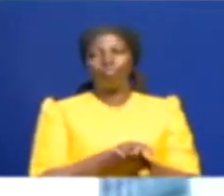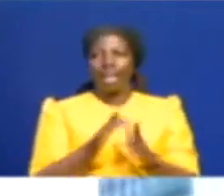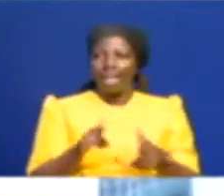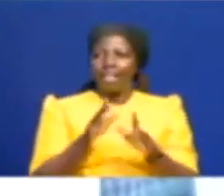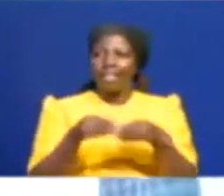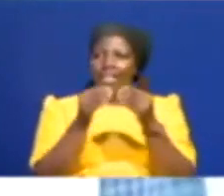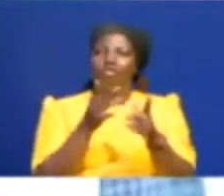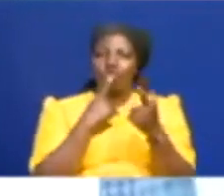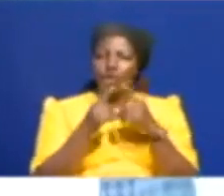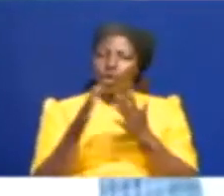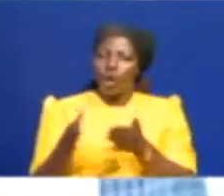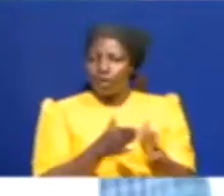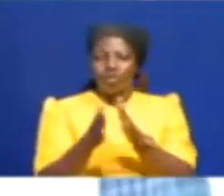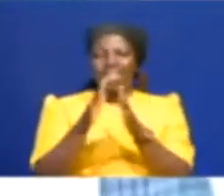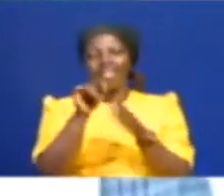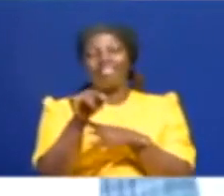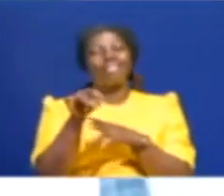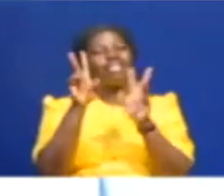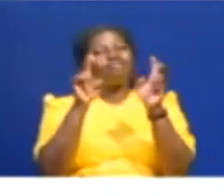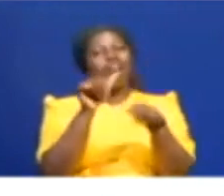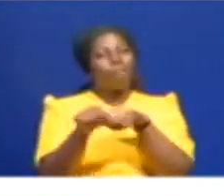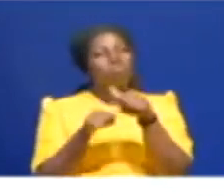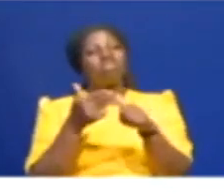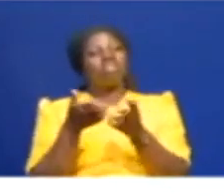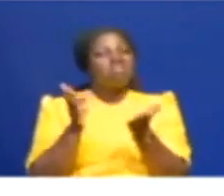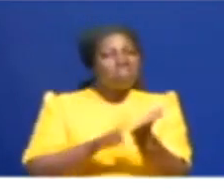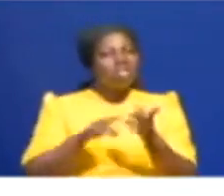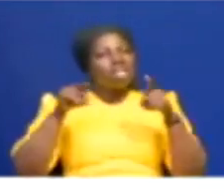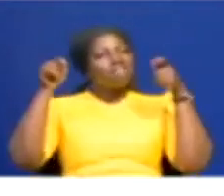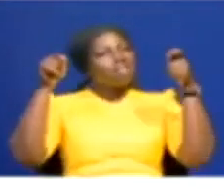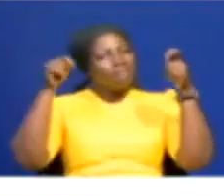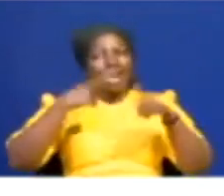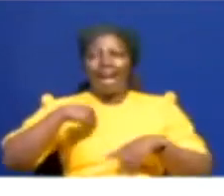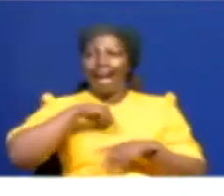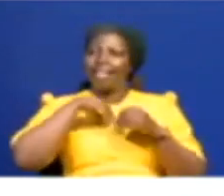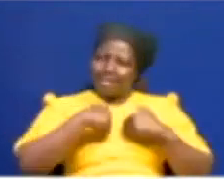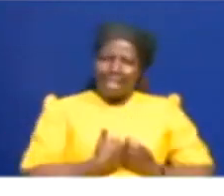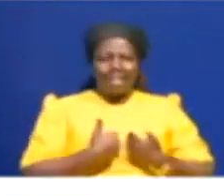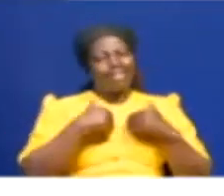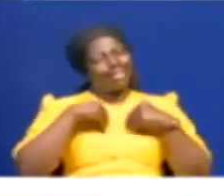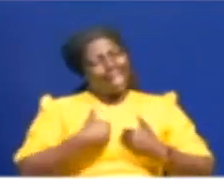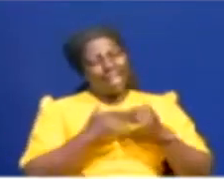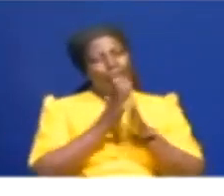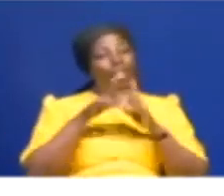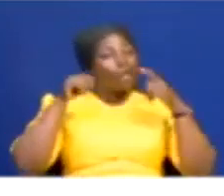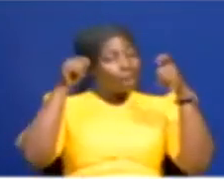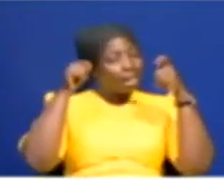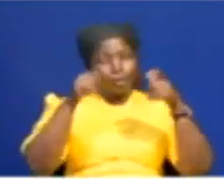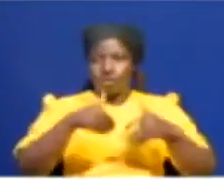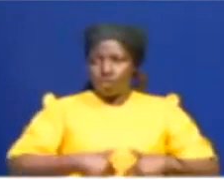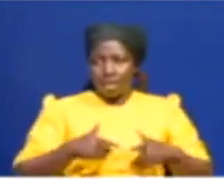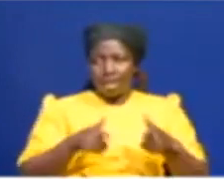chance. Hii maneno ya kurudia maandamano tumechoka. We are tired with maandamano as the youth. To support this